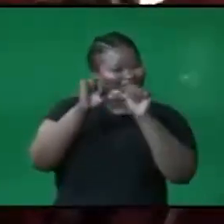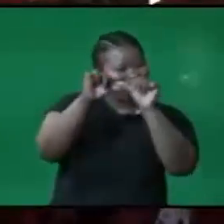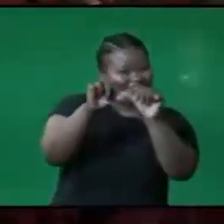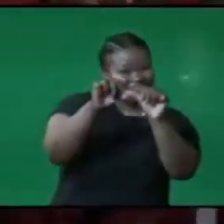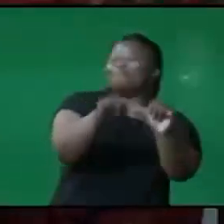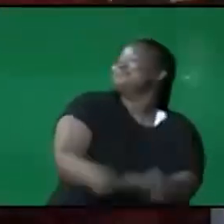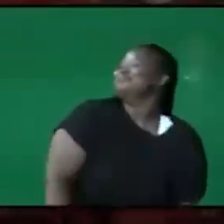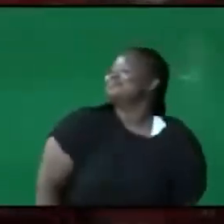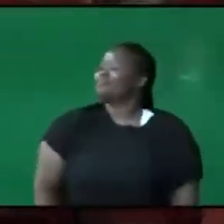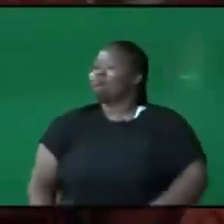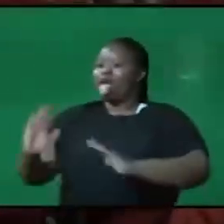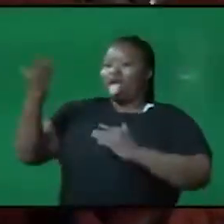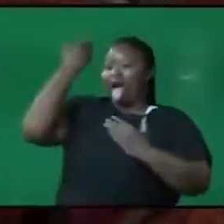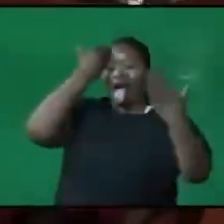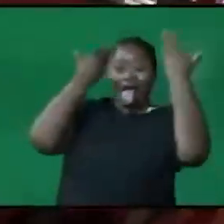besetubulas.